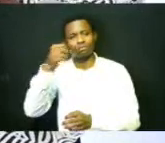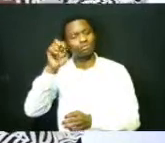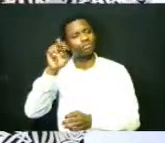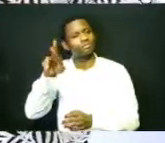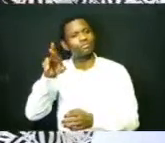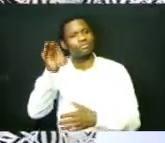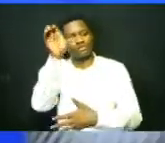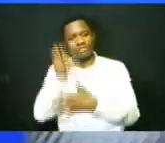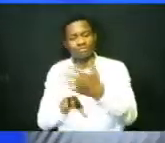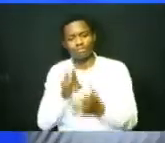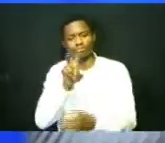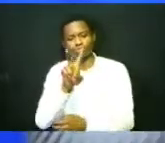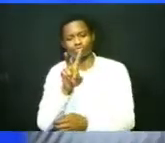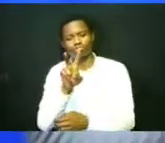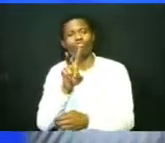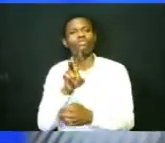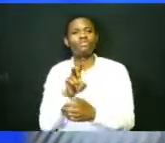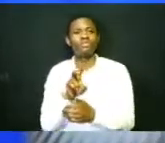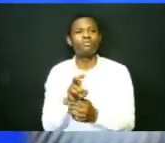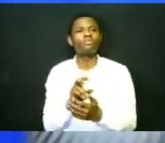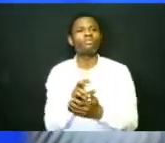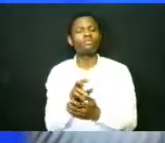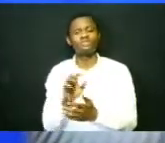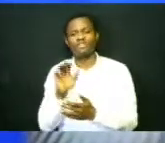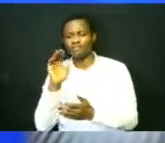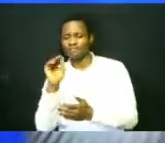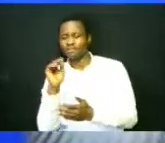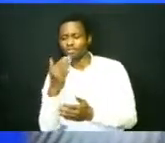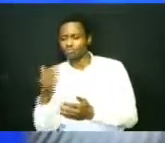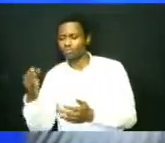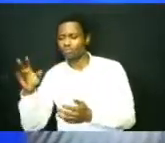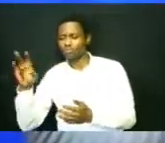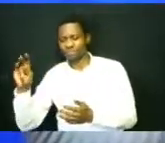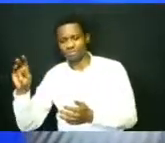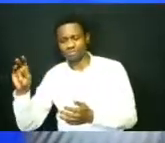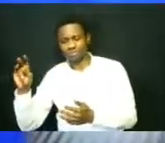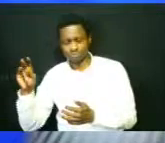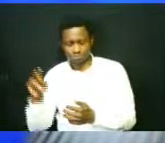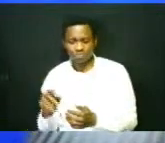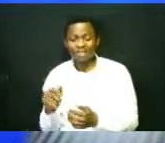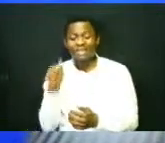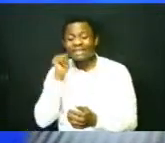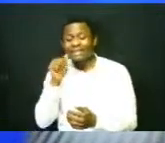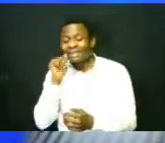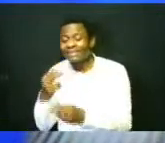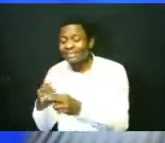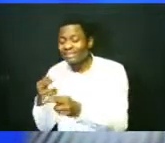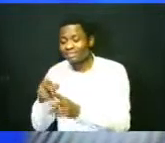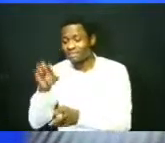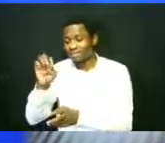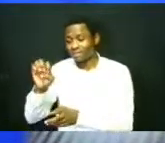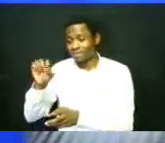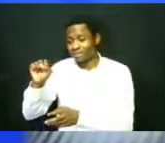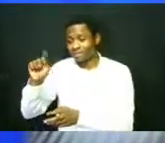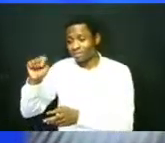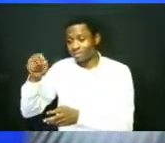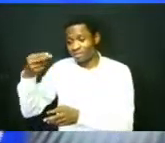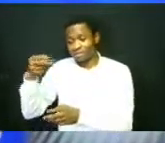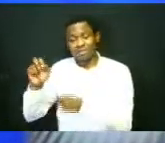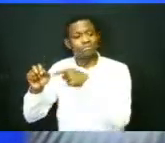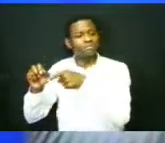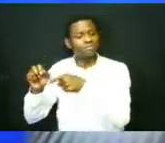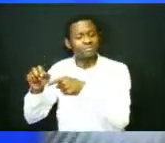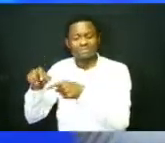read, Esther was selected among several other beautiful ladies that were qualified to be